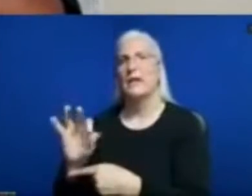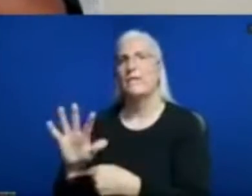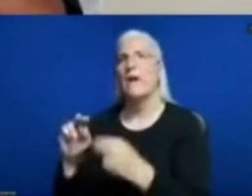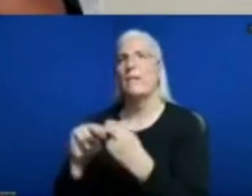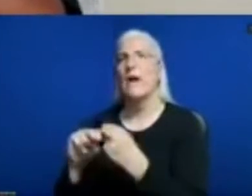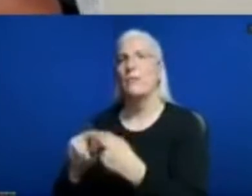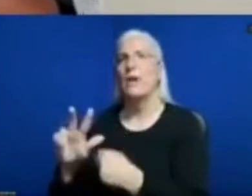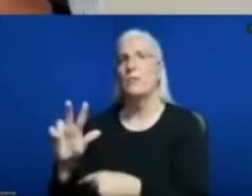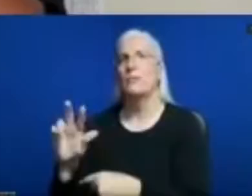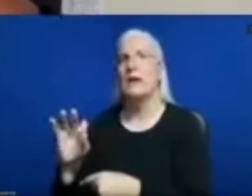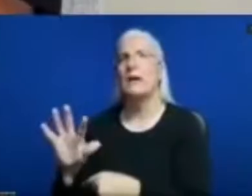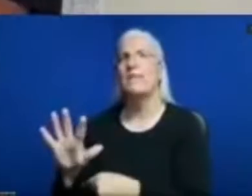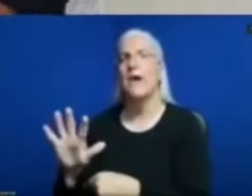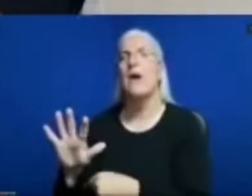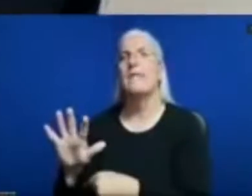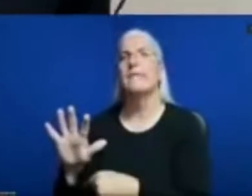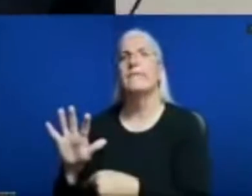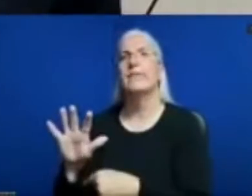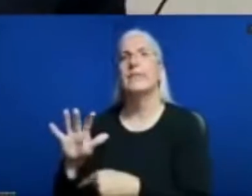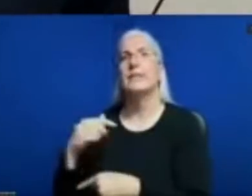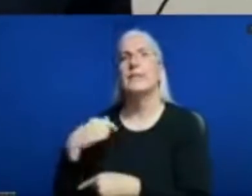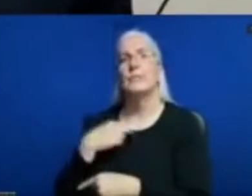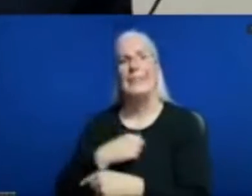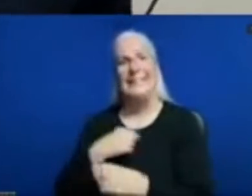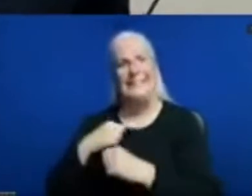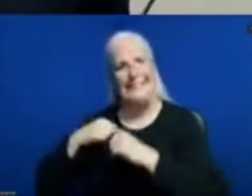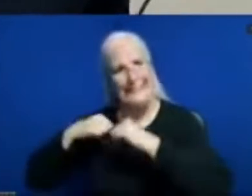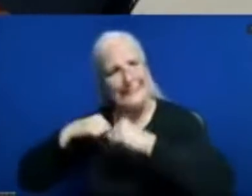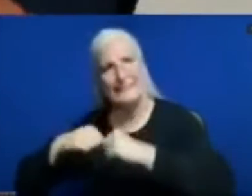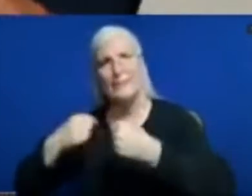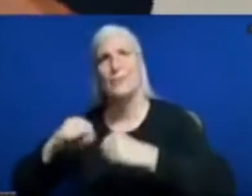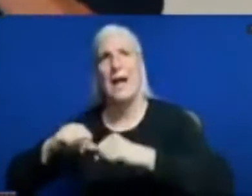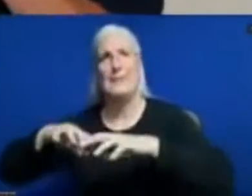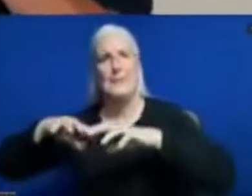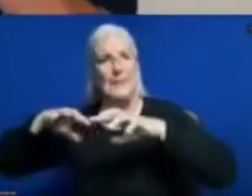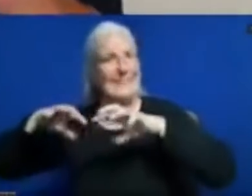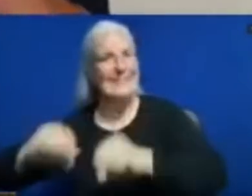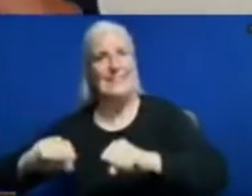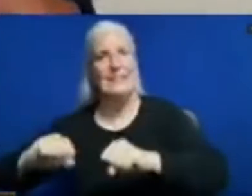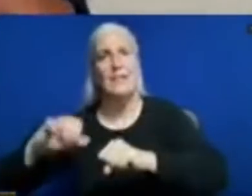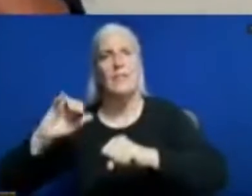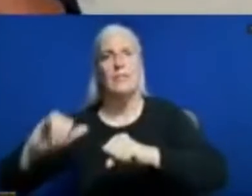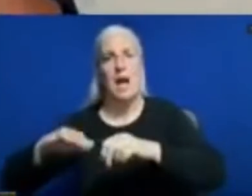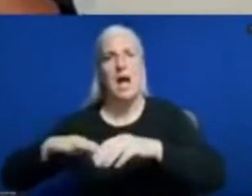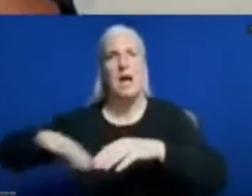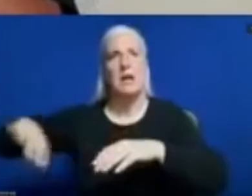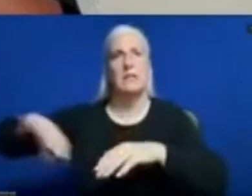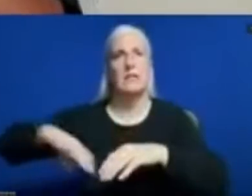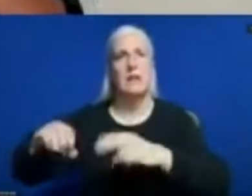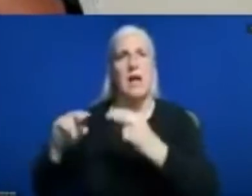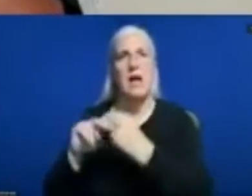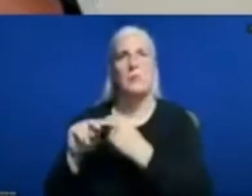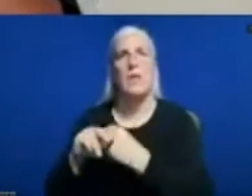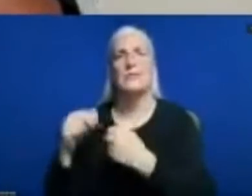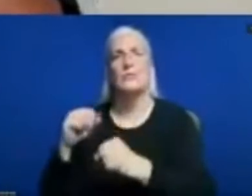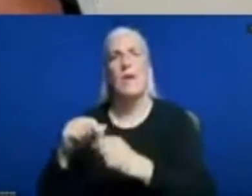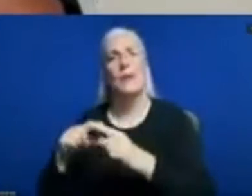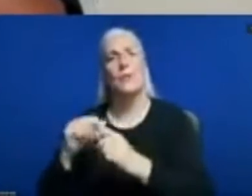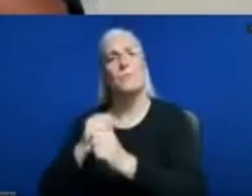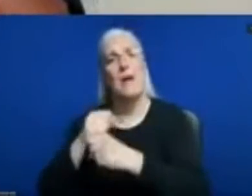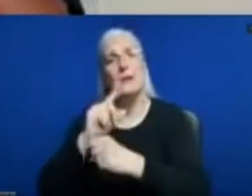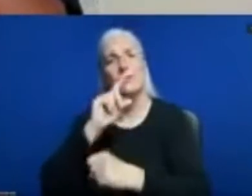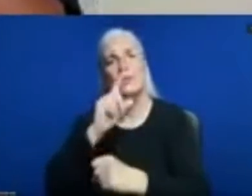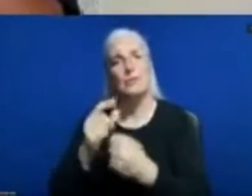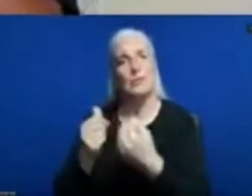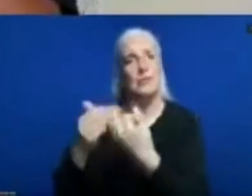and fire front following tactics regarding the structure defense. We've had great success with the defense